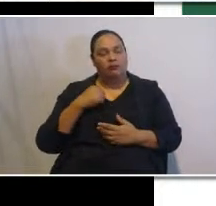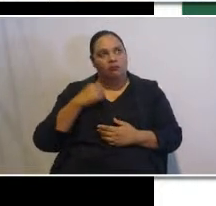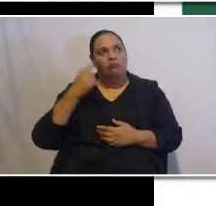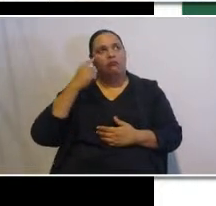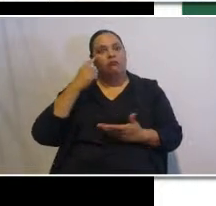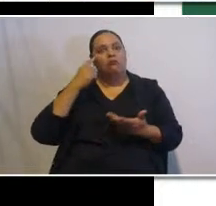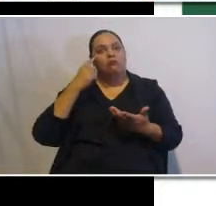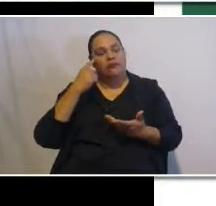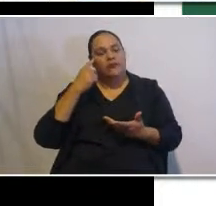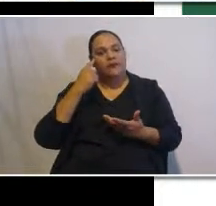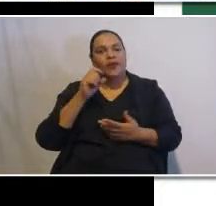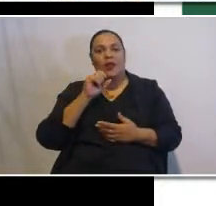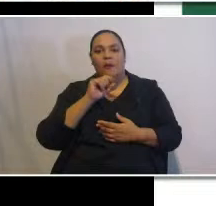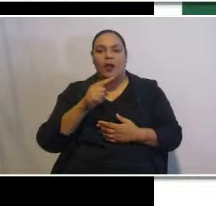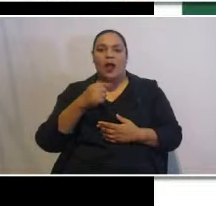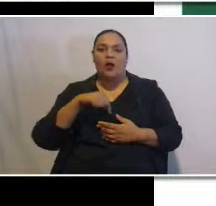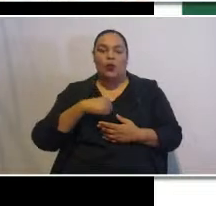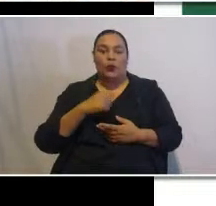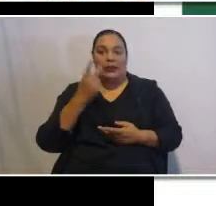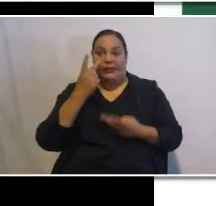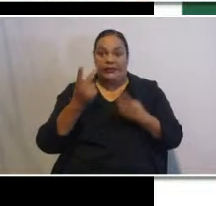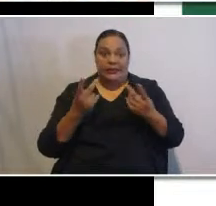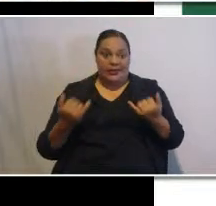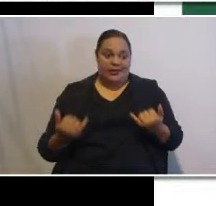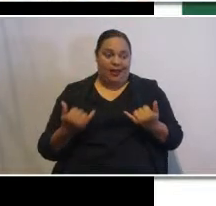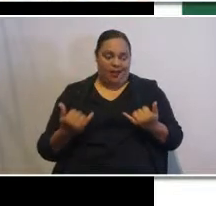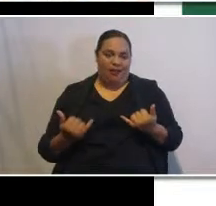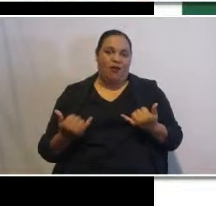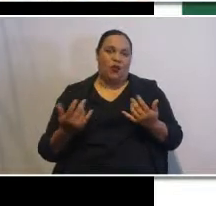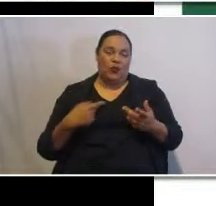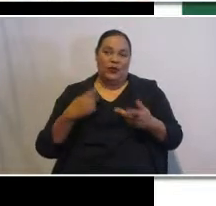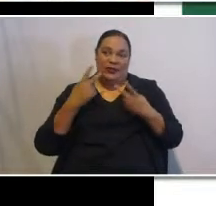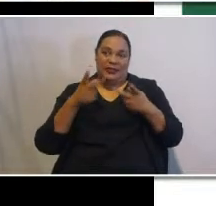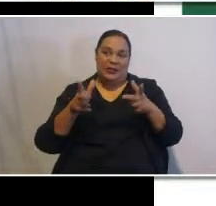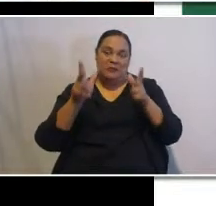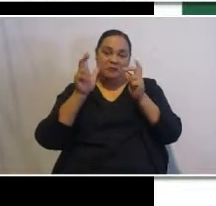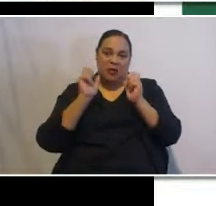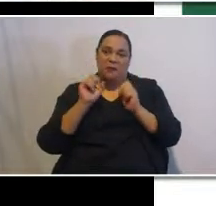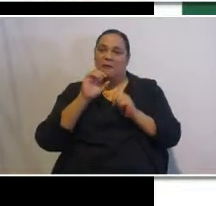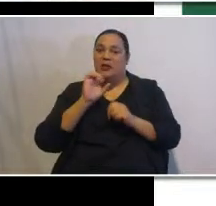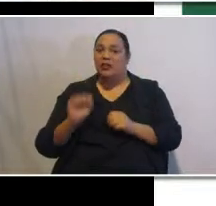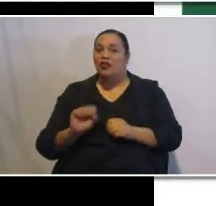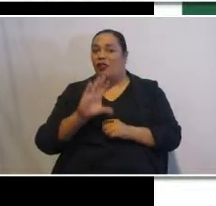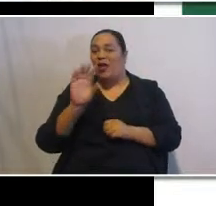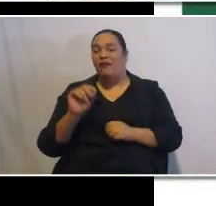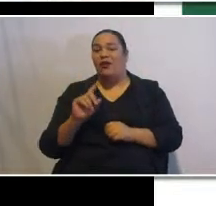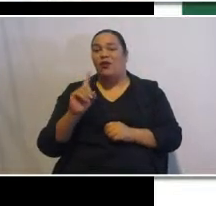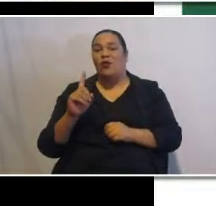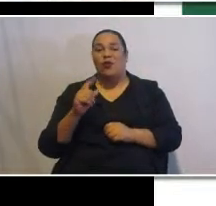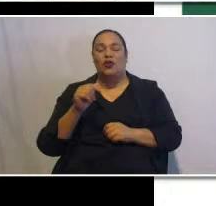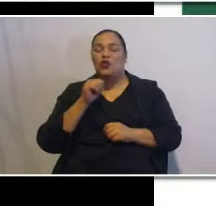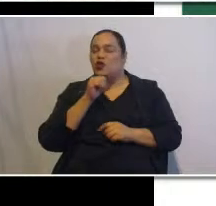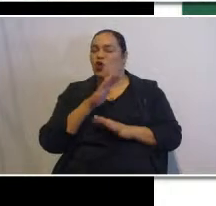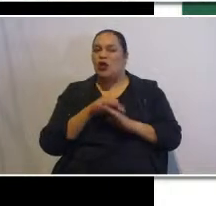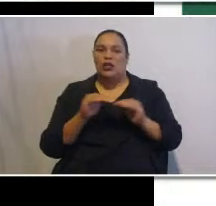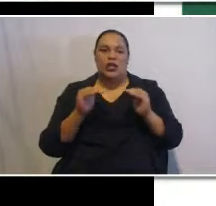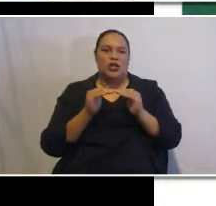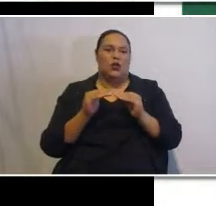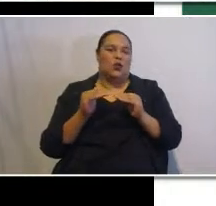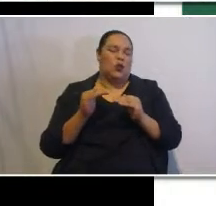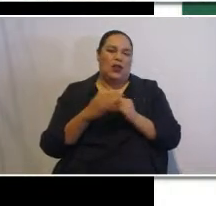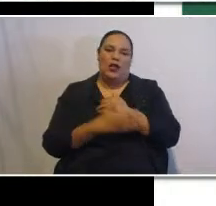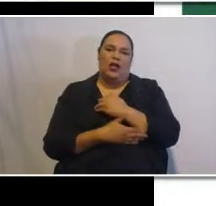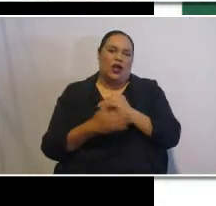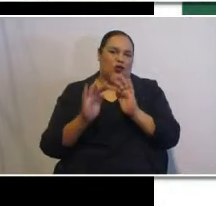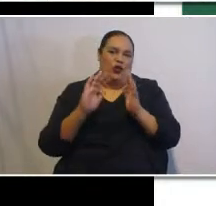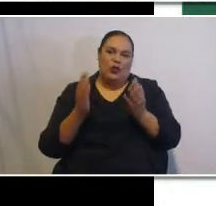that what we're seeing here is that South Africa is one of the most unequal countries in